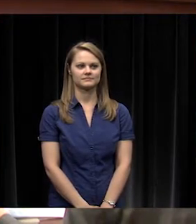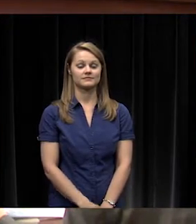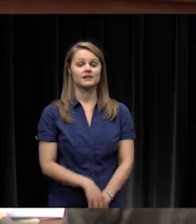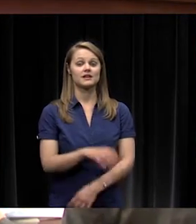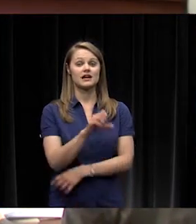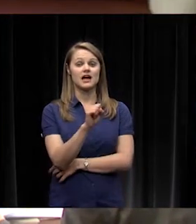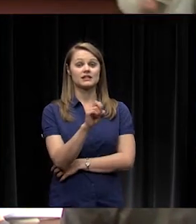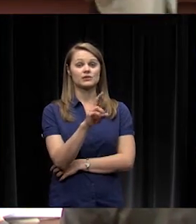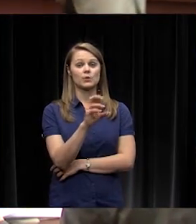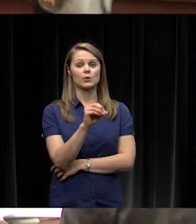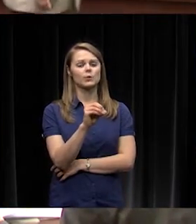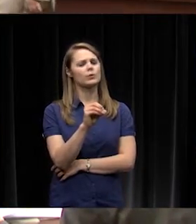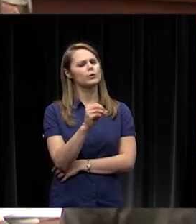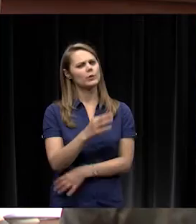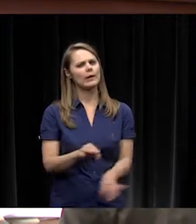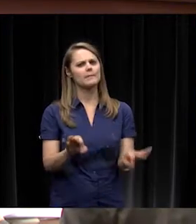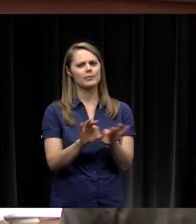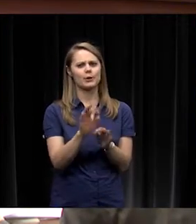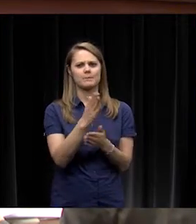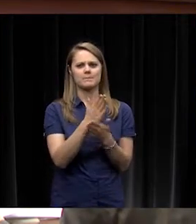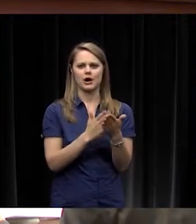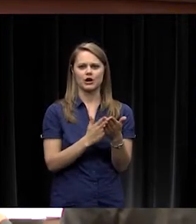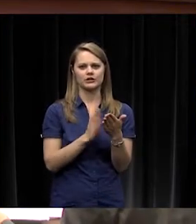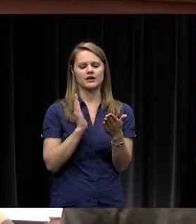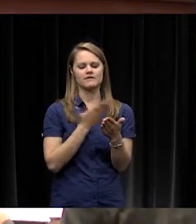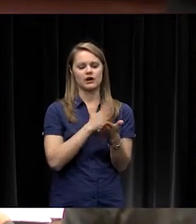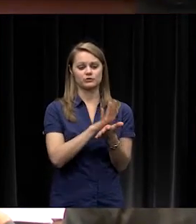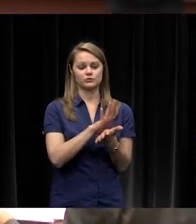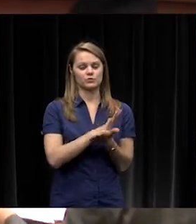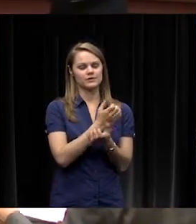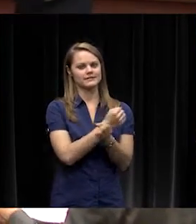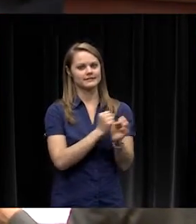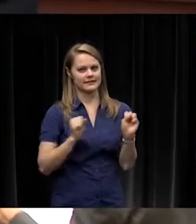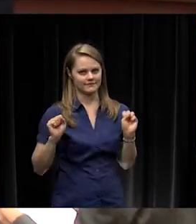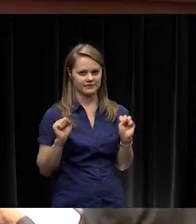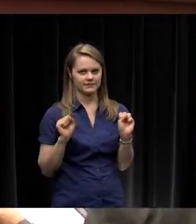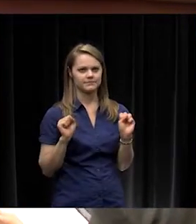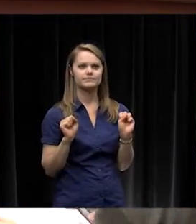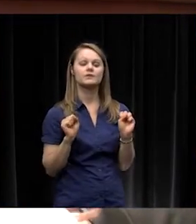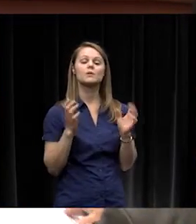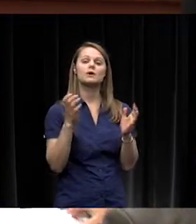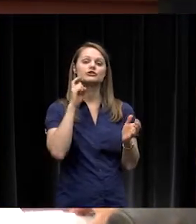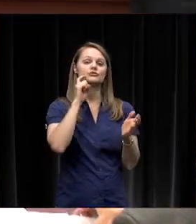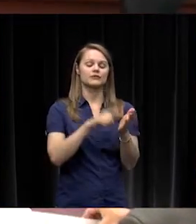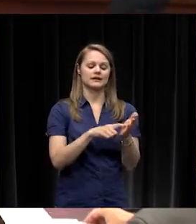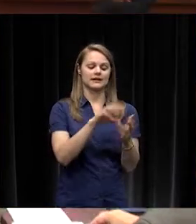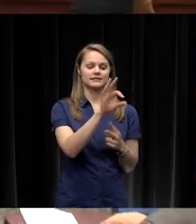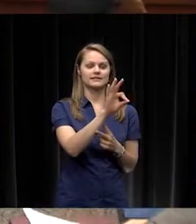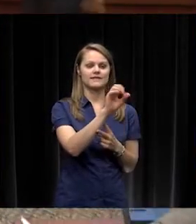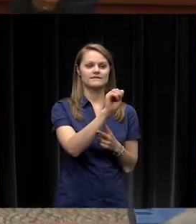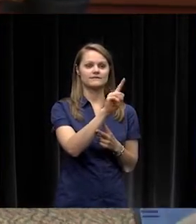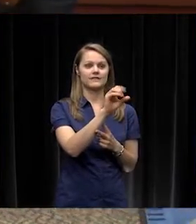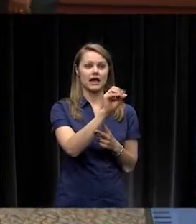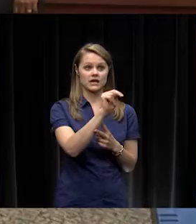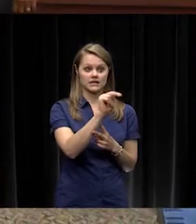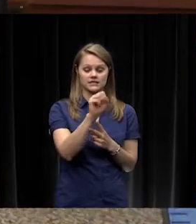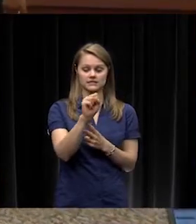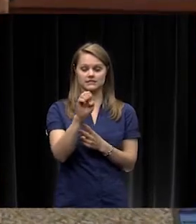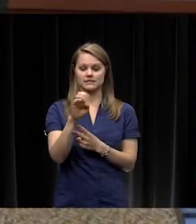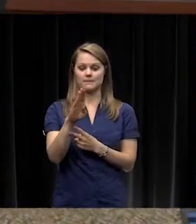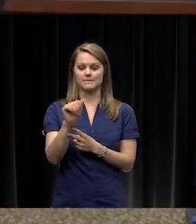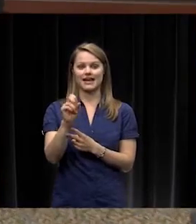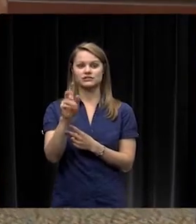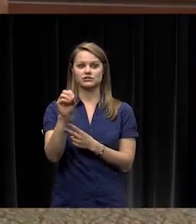SROs have been an integral part of the safety and security of our schools. Tonight, we'd like to recognize Officers Falcon and Sebasto for their dedication